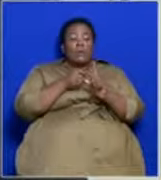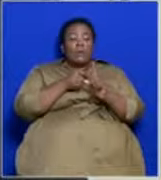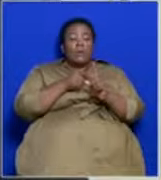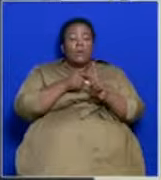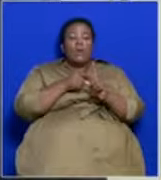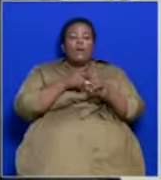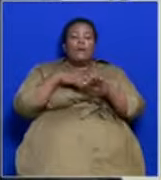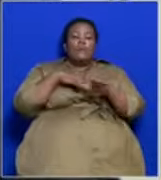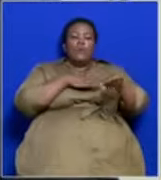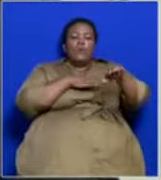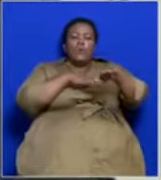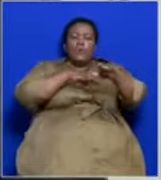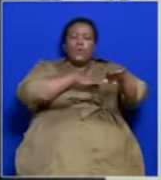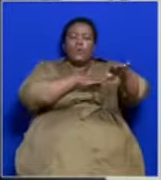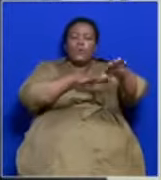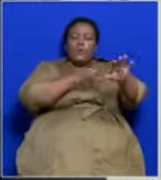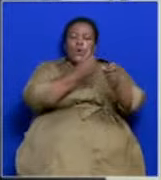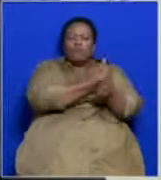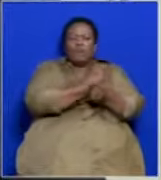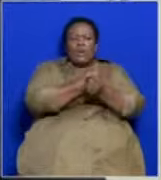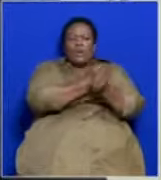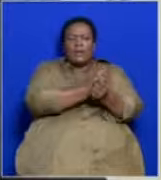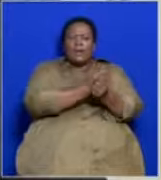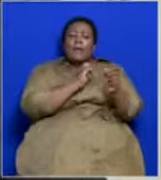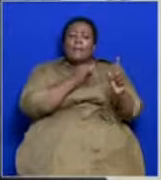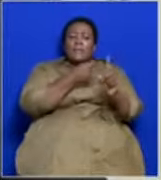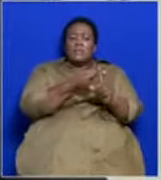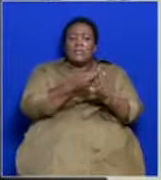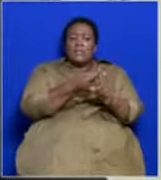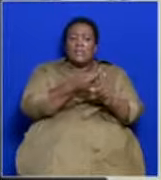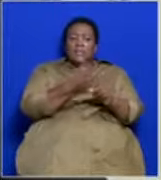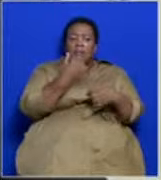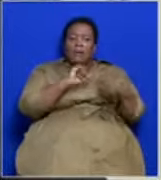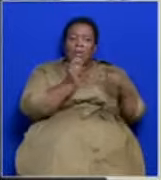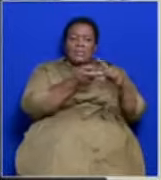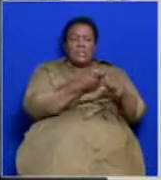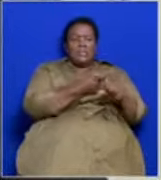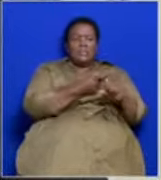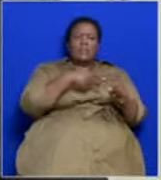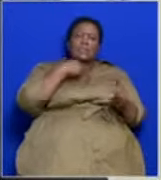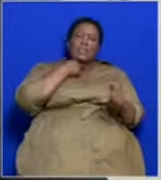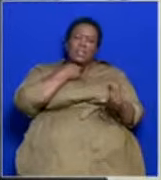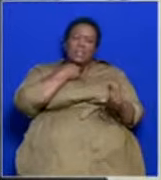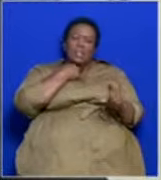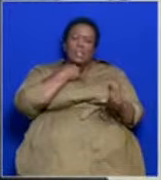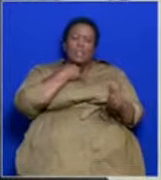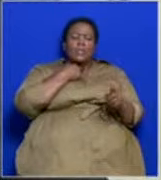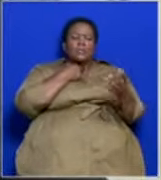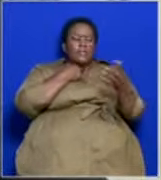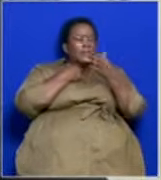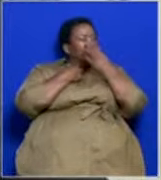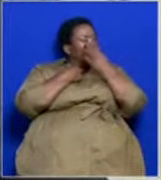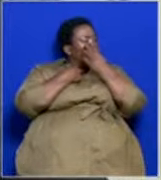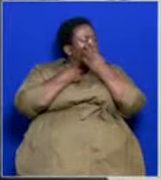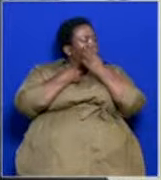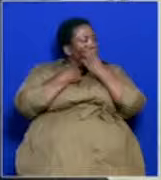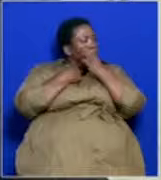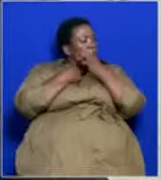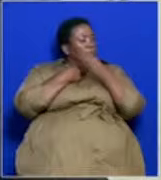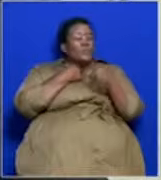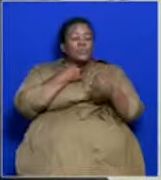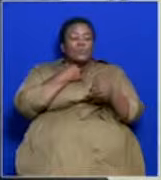Road, Germiston. The complainant checked the Benoni and Eraton